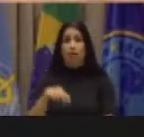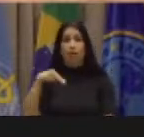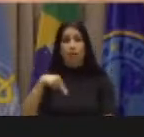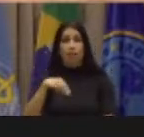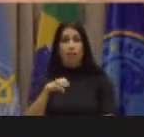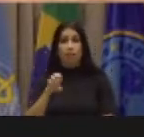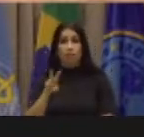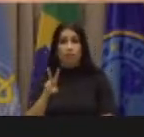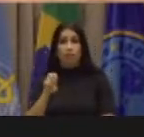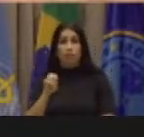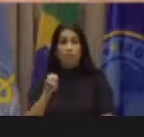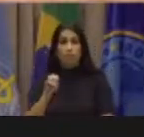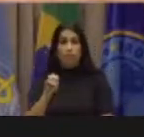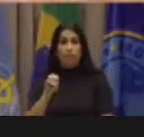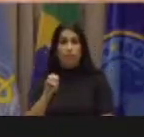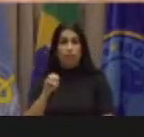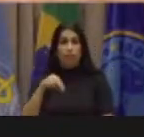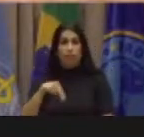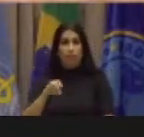post-graduation,